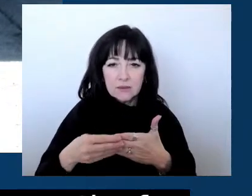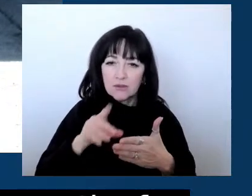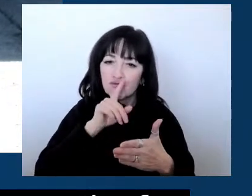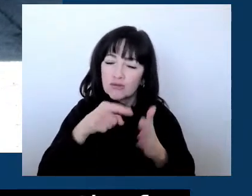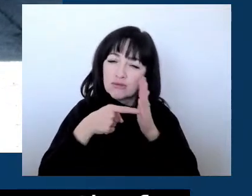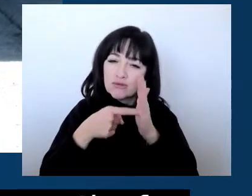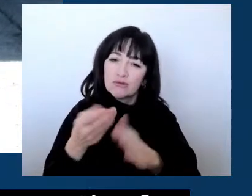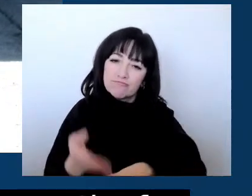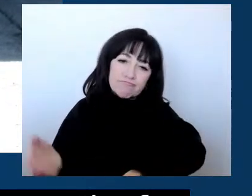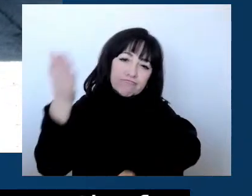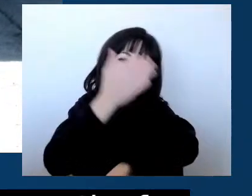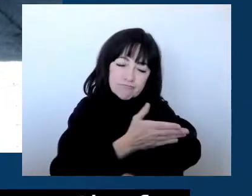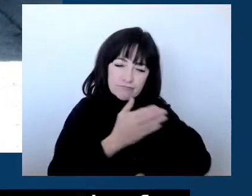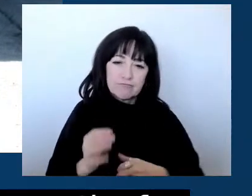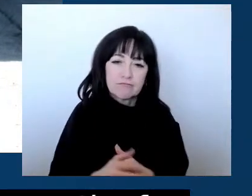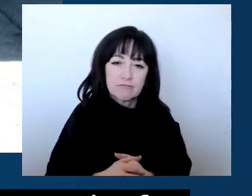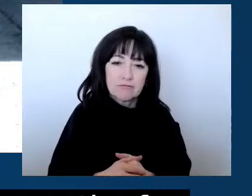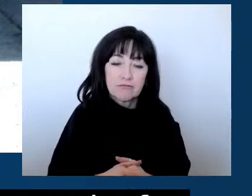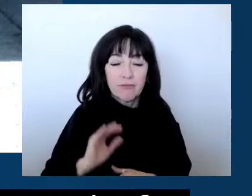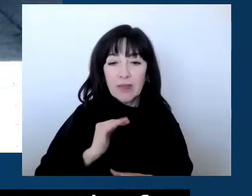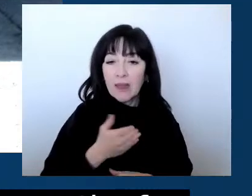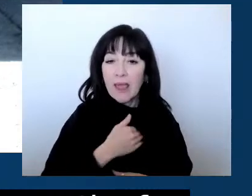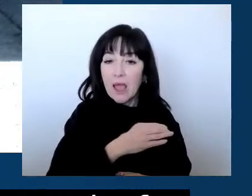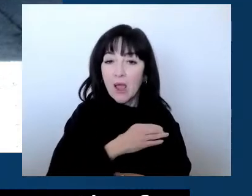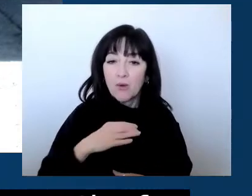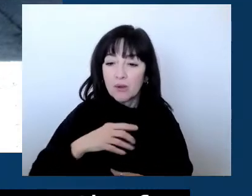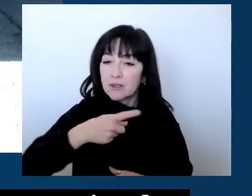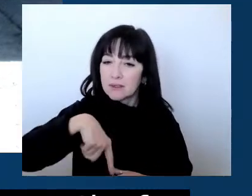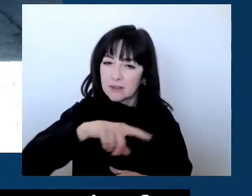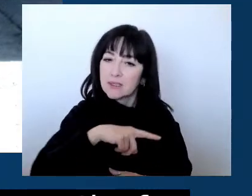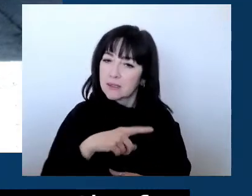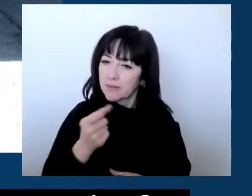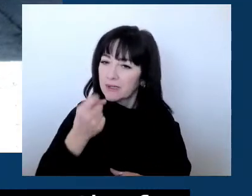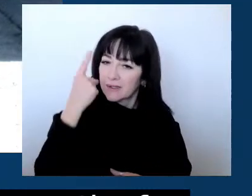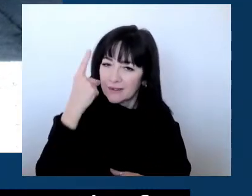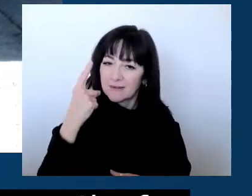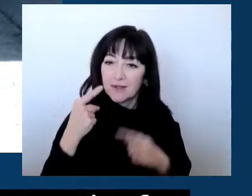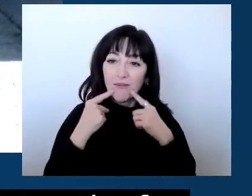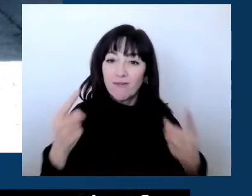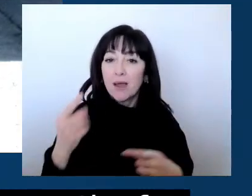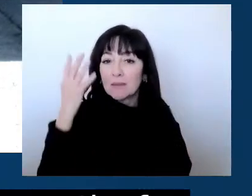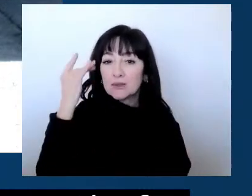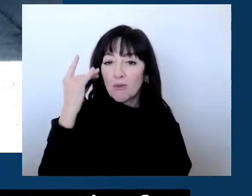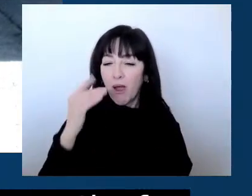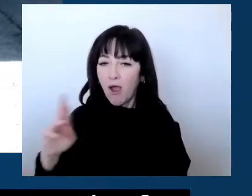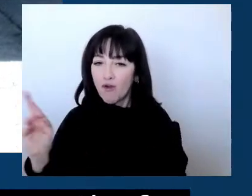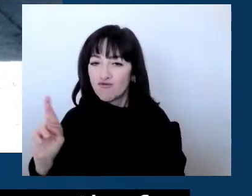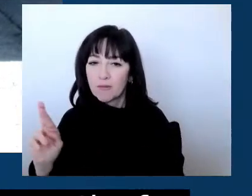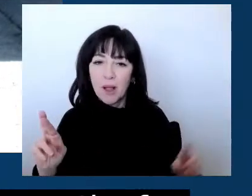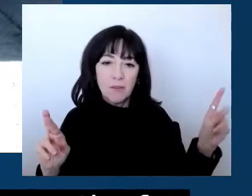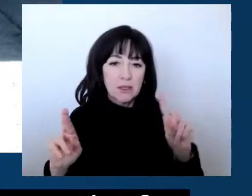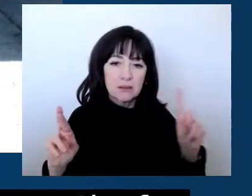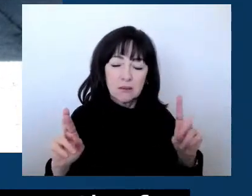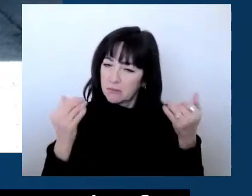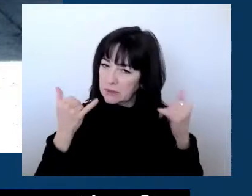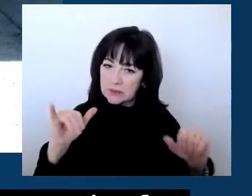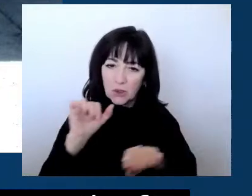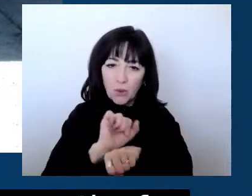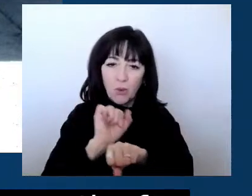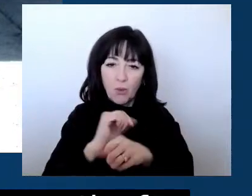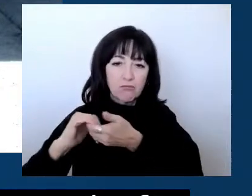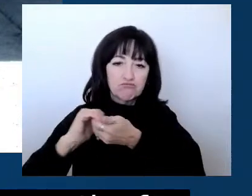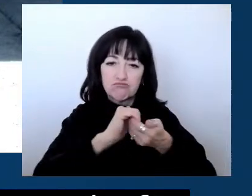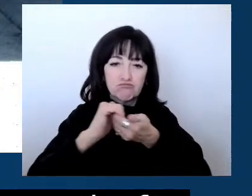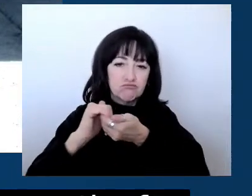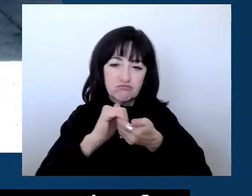a well-earned reputation of being a bipartisan committee. We're Democrats, Republicans, but we work across the aisle. We get stuff done. And he